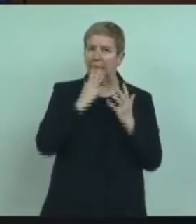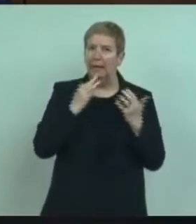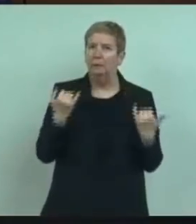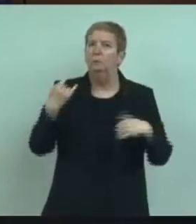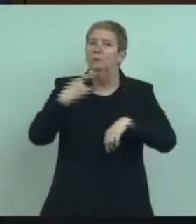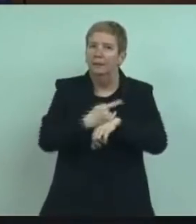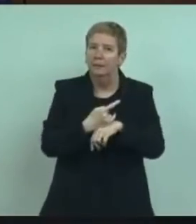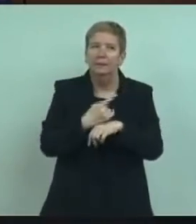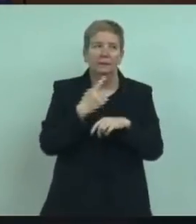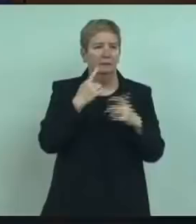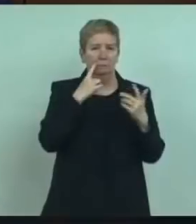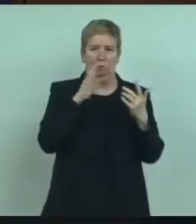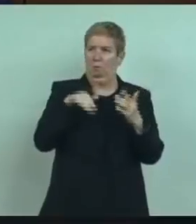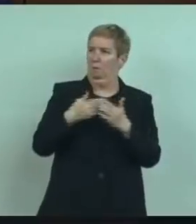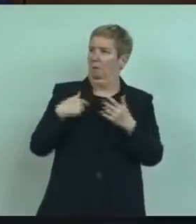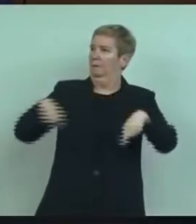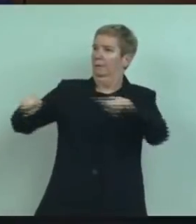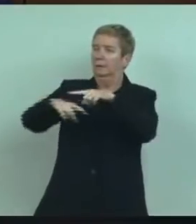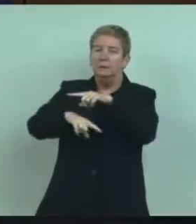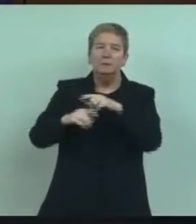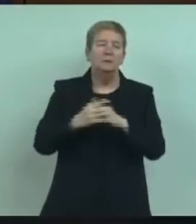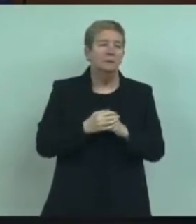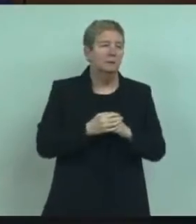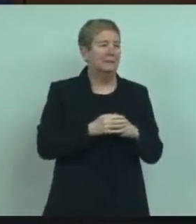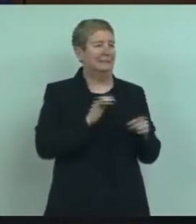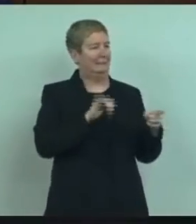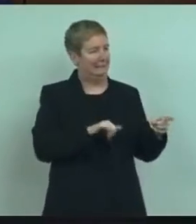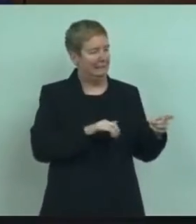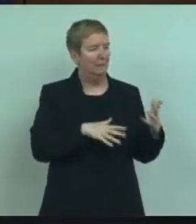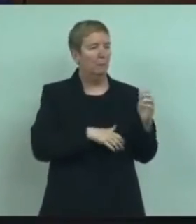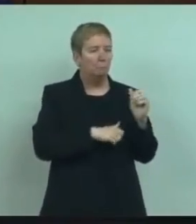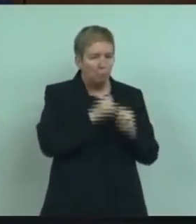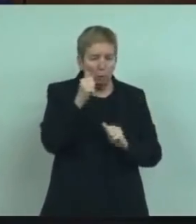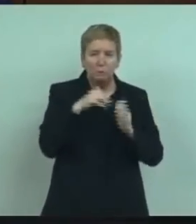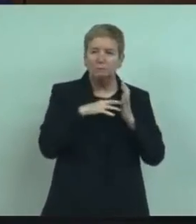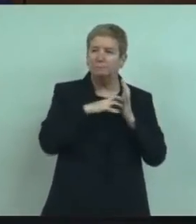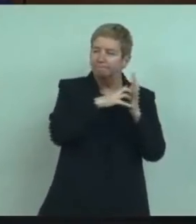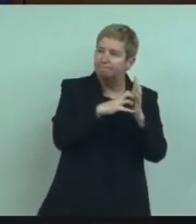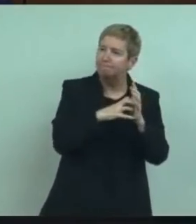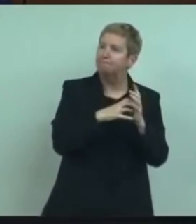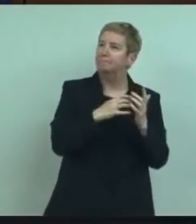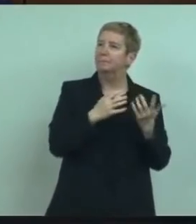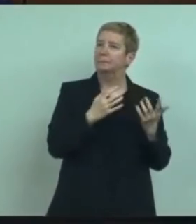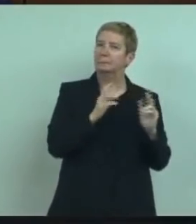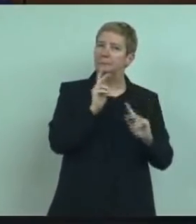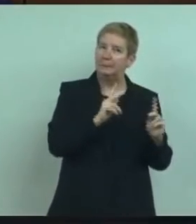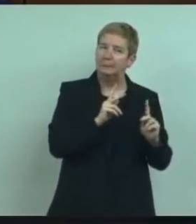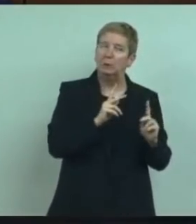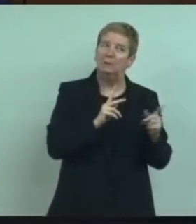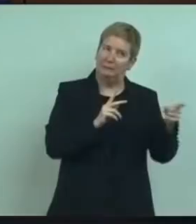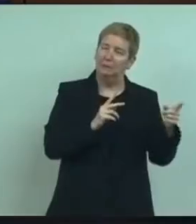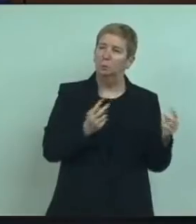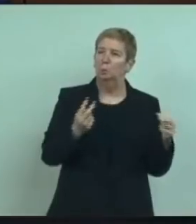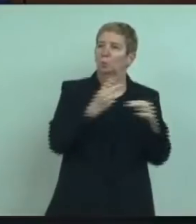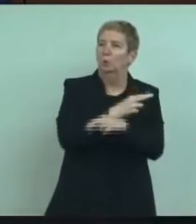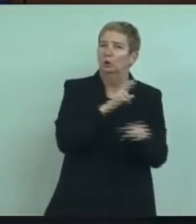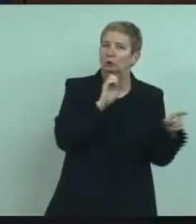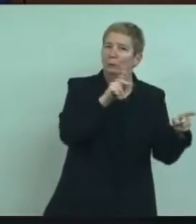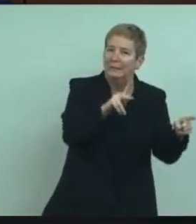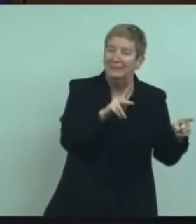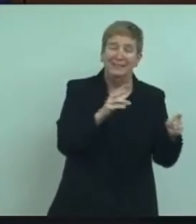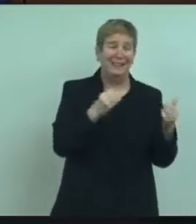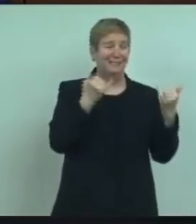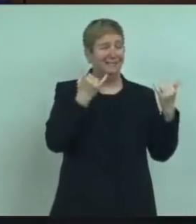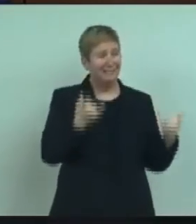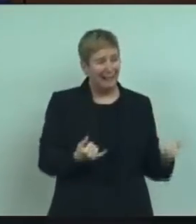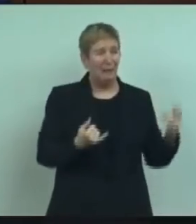for all of us to see that an area where our most vulnerable populations are at risk have in fact